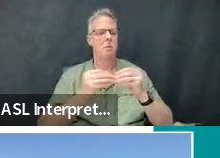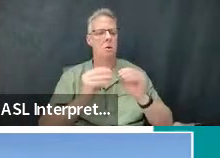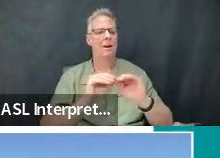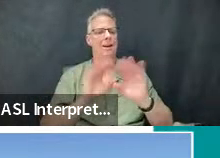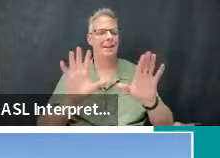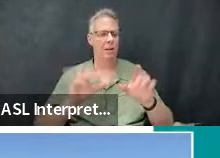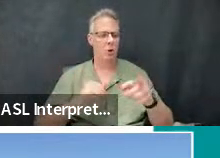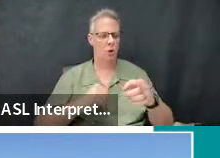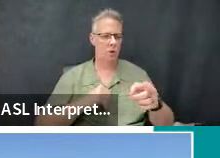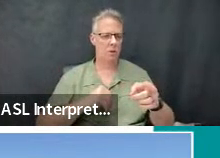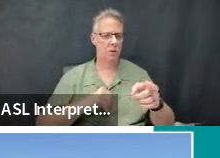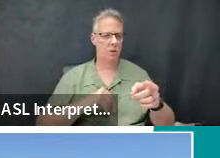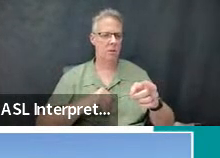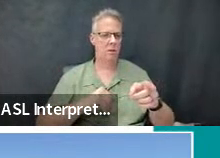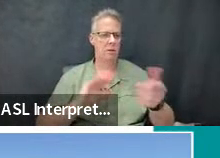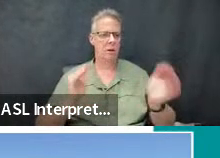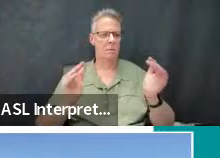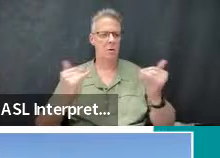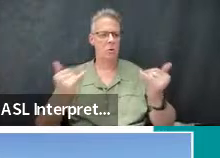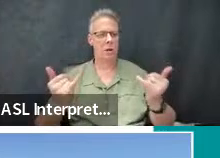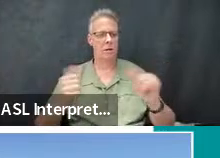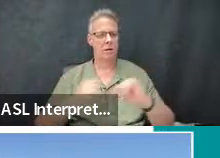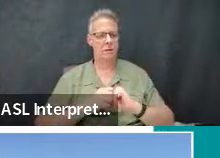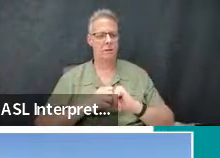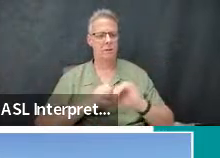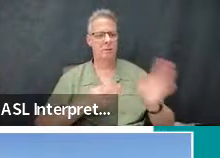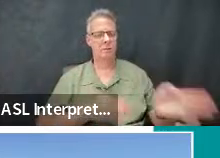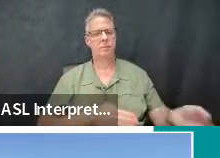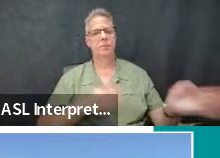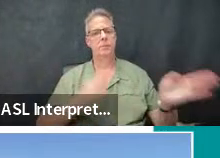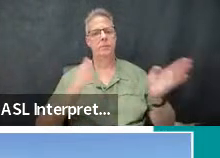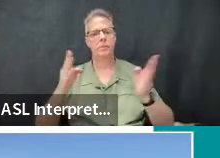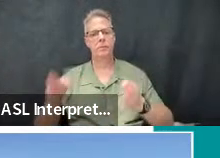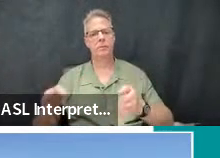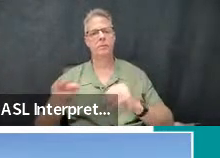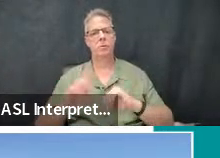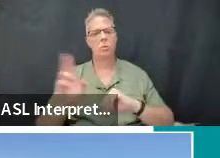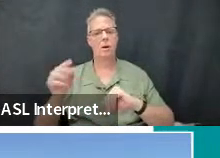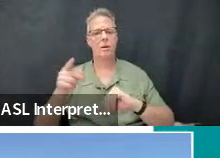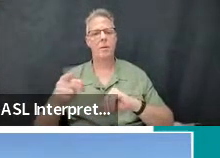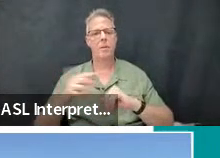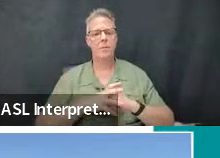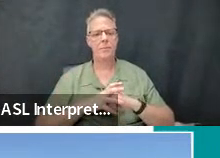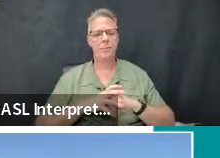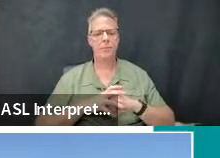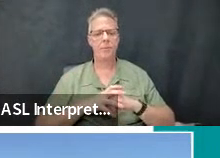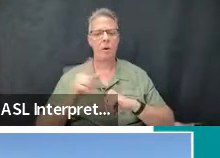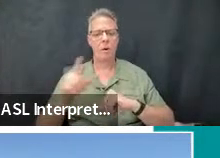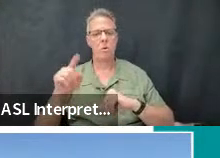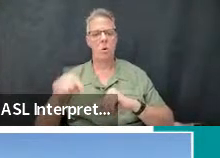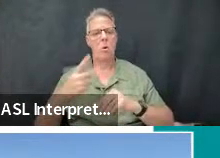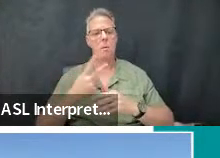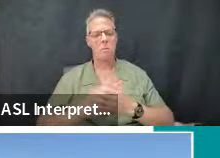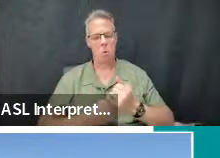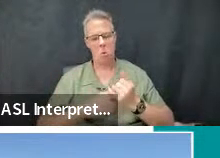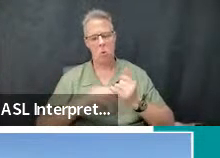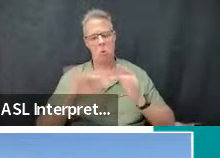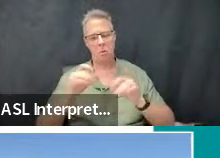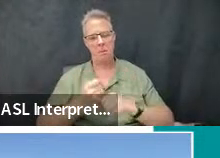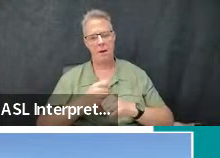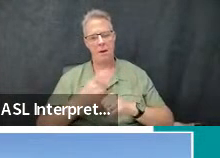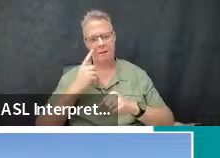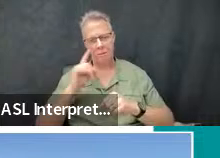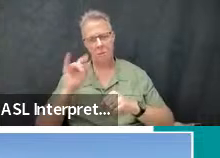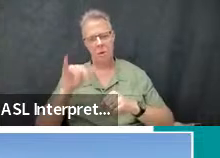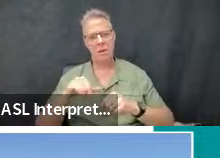you can with today's bridge. If you move over to the right-hand side, these are both renderings of the movable